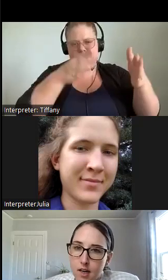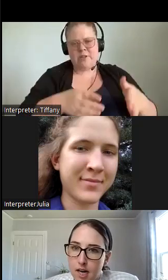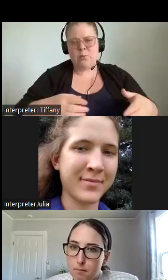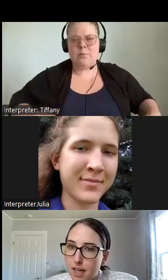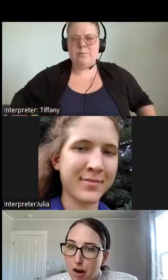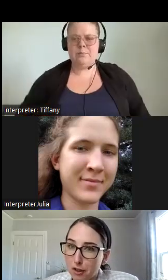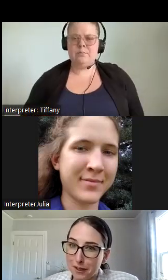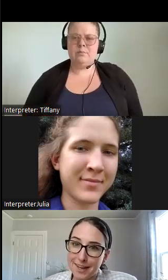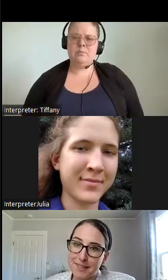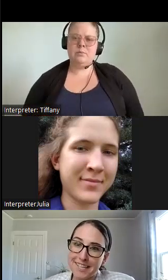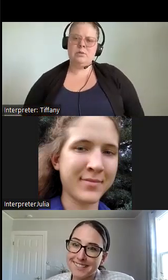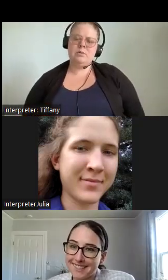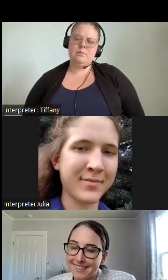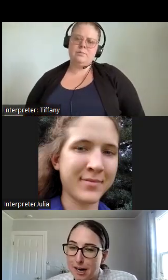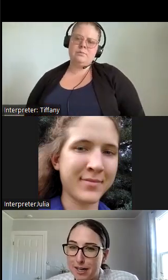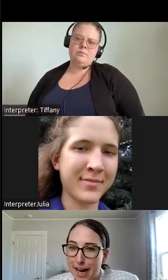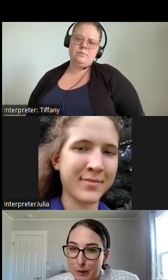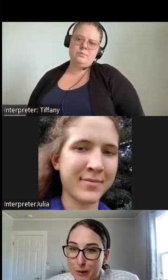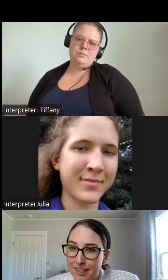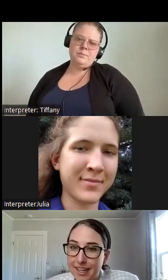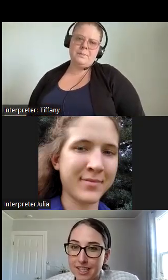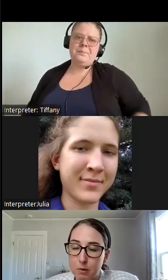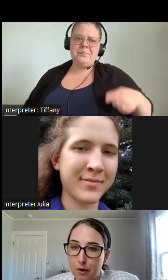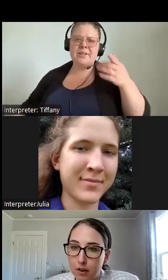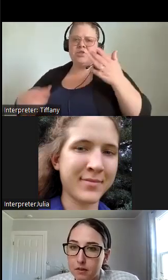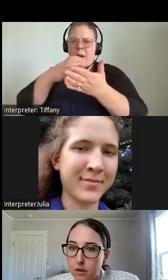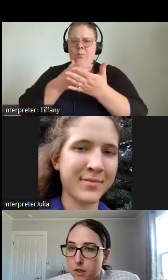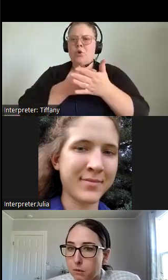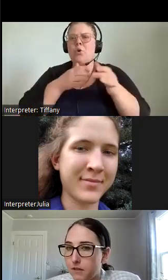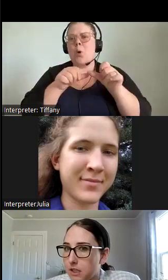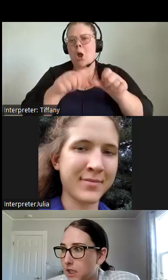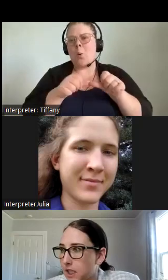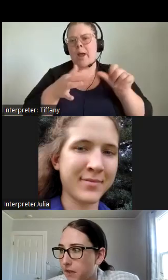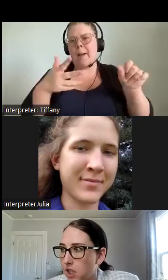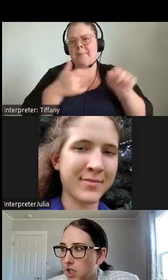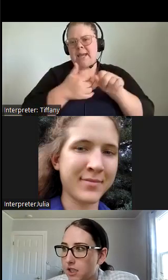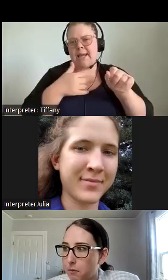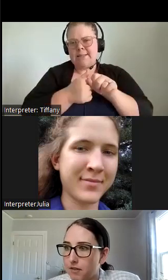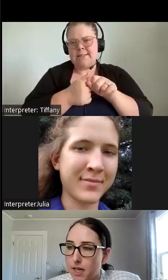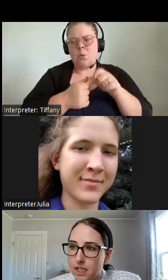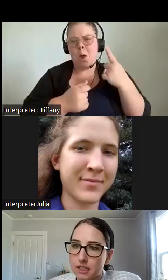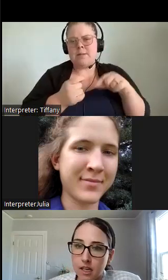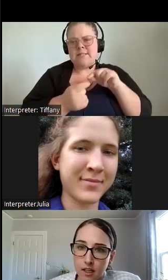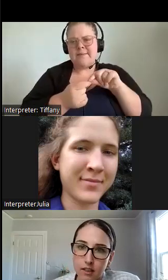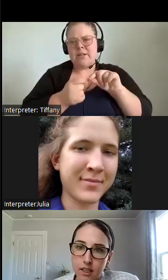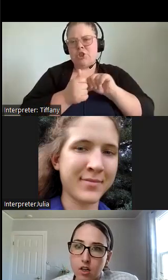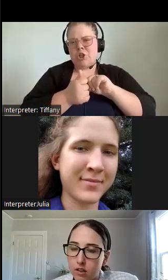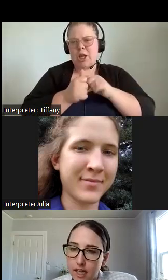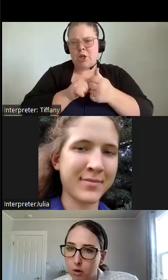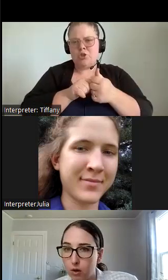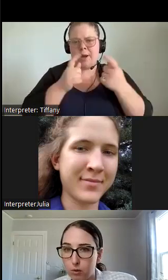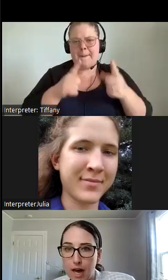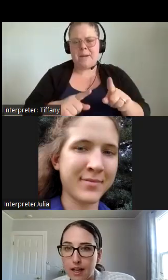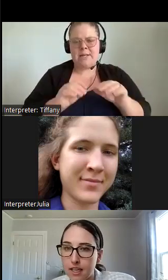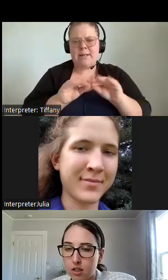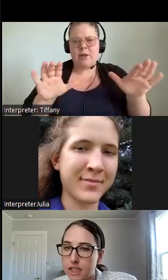are making ongoing updates to this chapter as we are engaging with all of you. And one of the specific changes that we've made is clearly calling